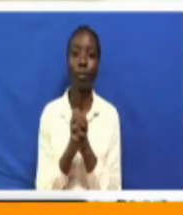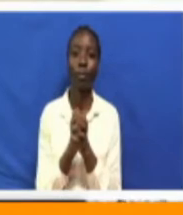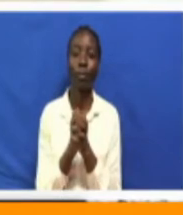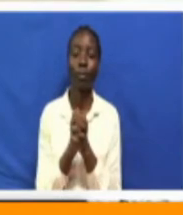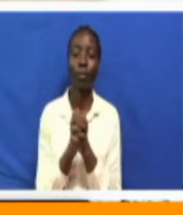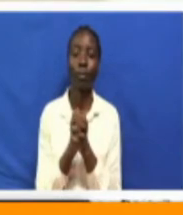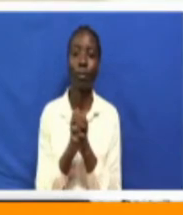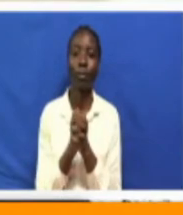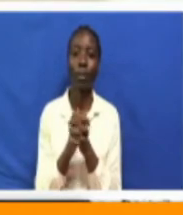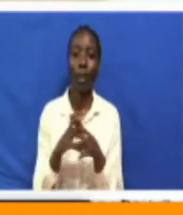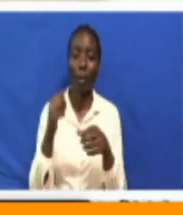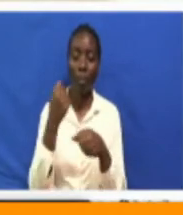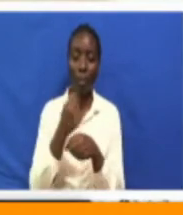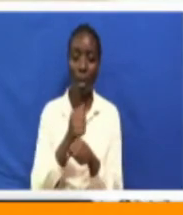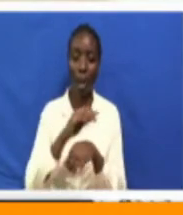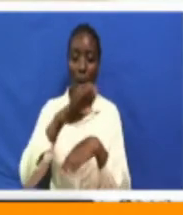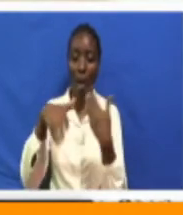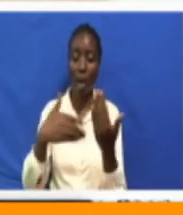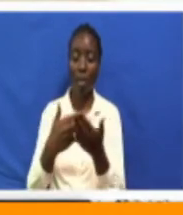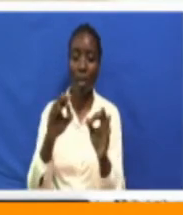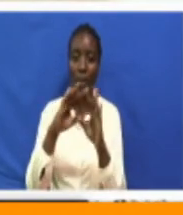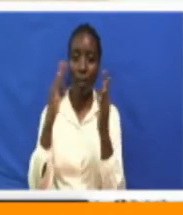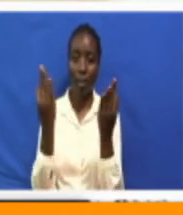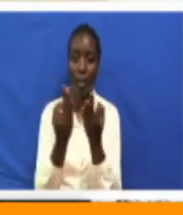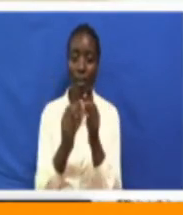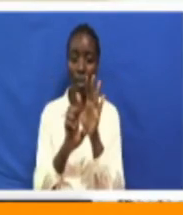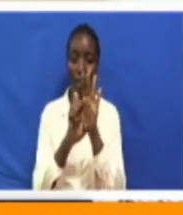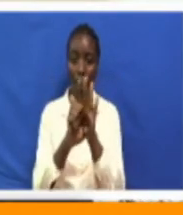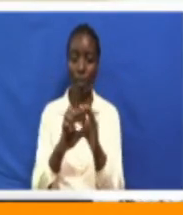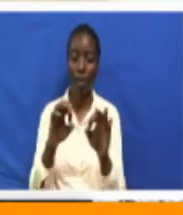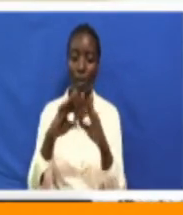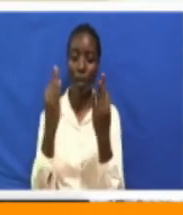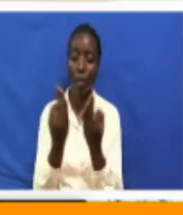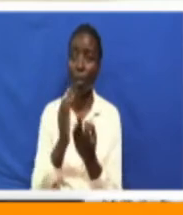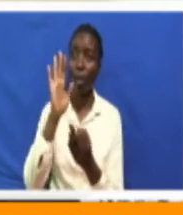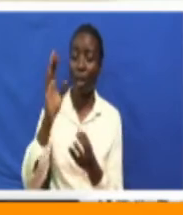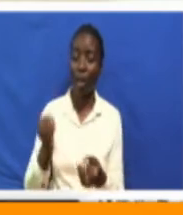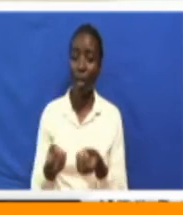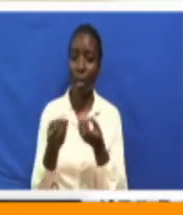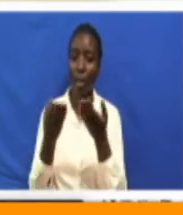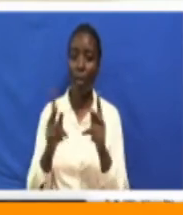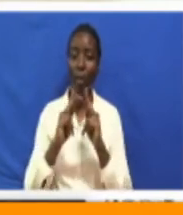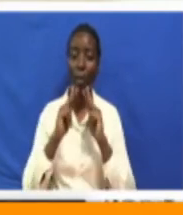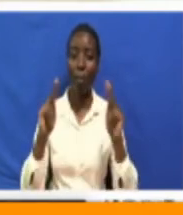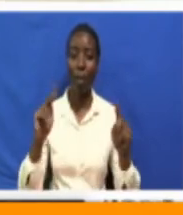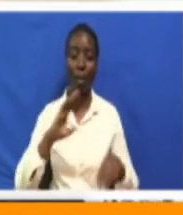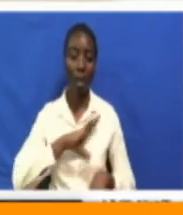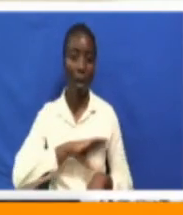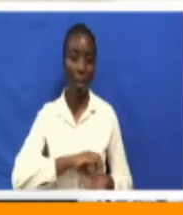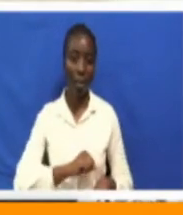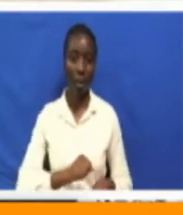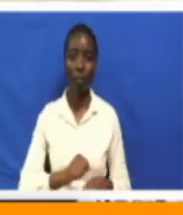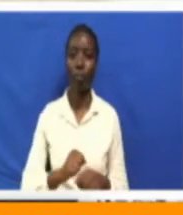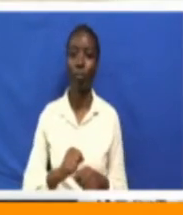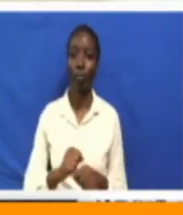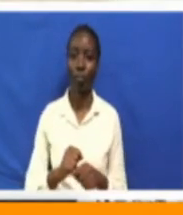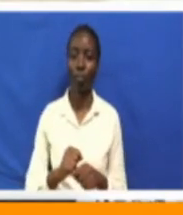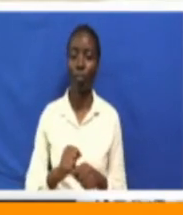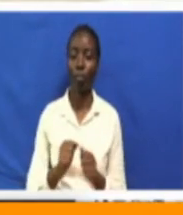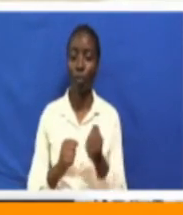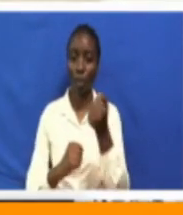the Holy Family give them strength and patience to relate and support one